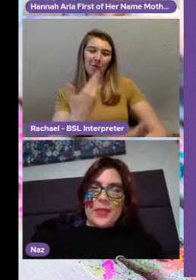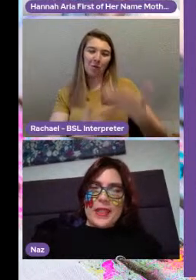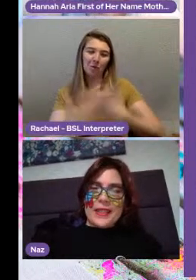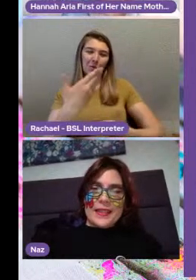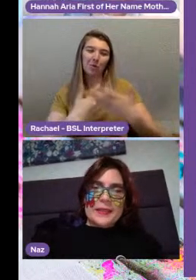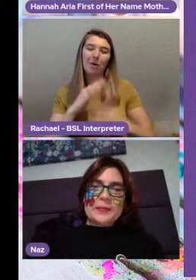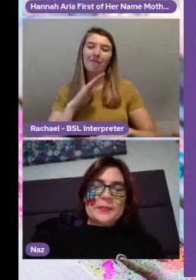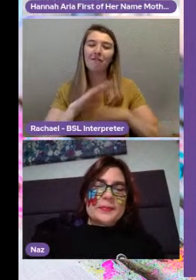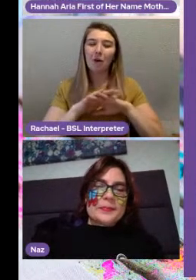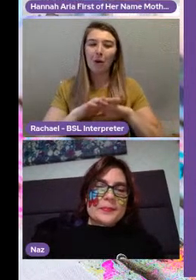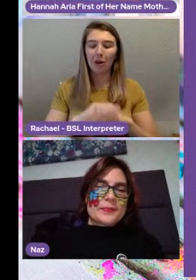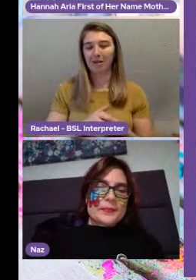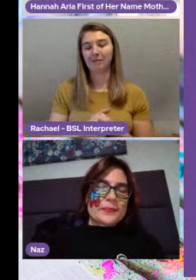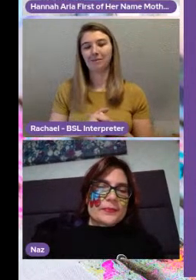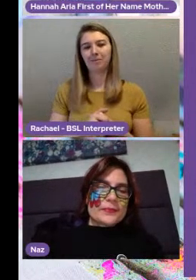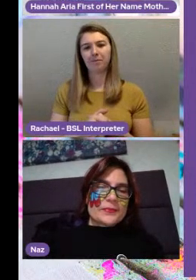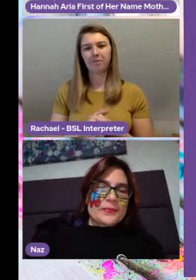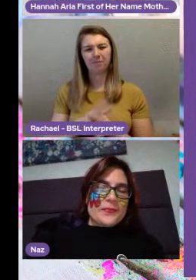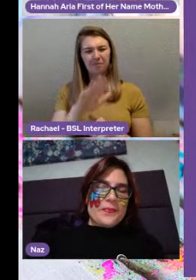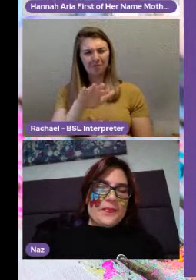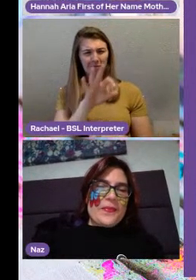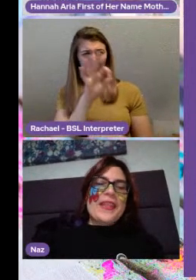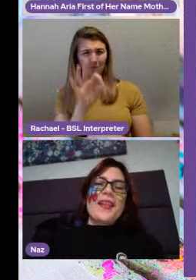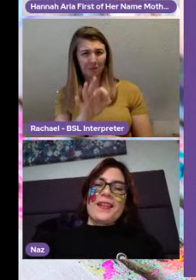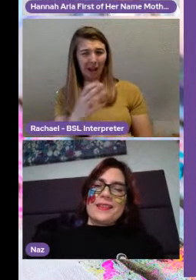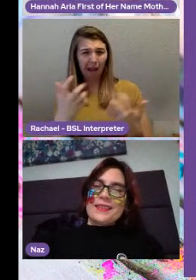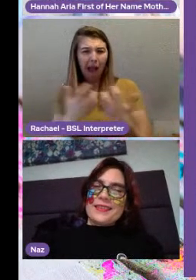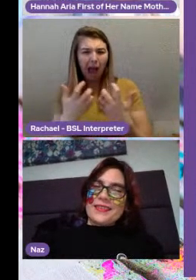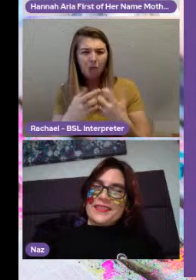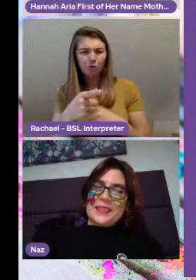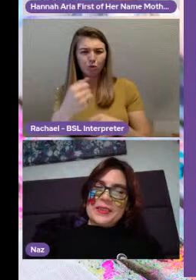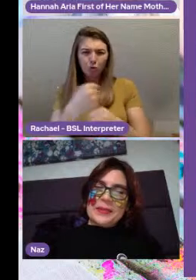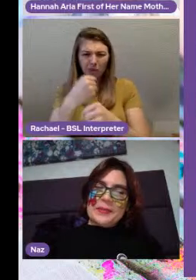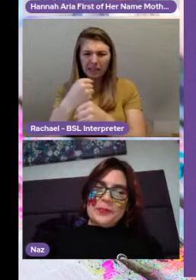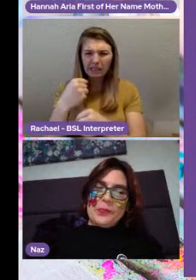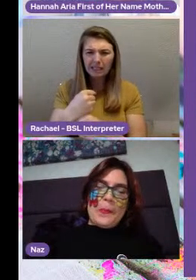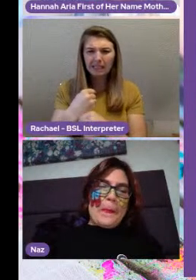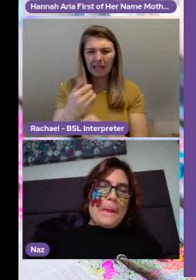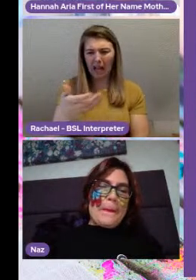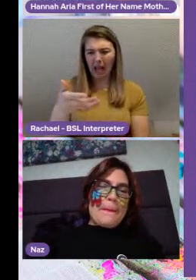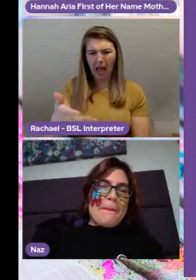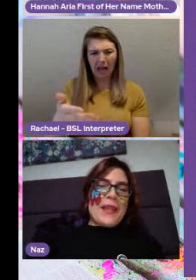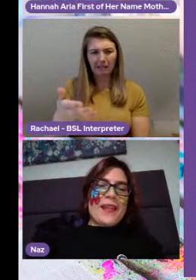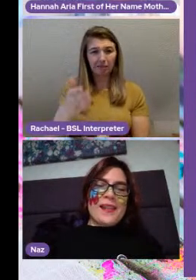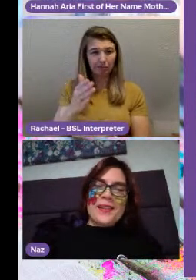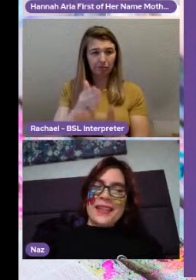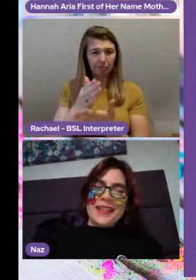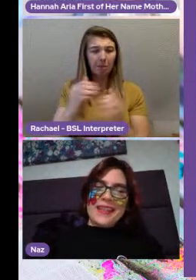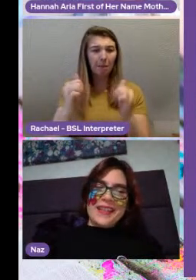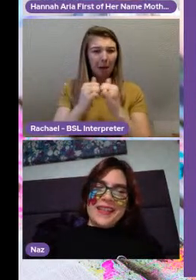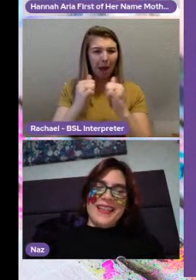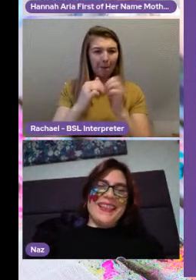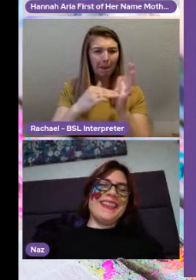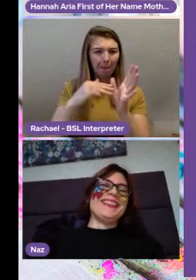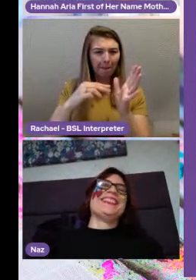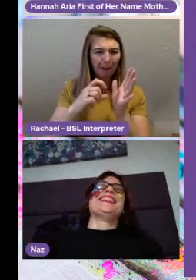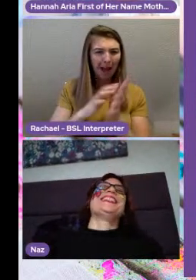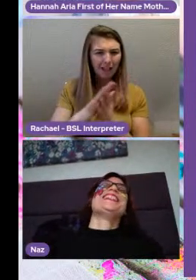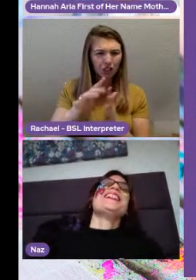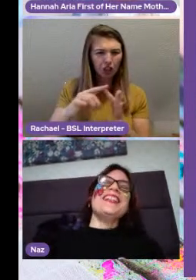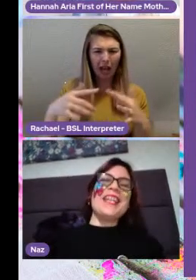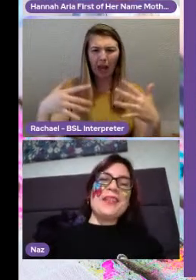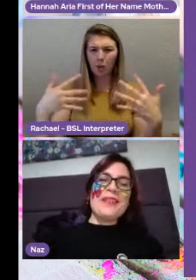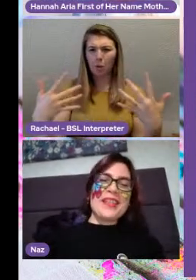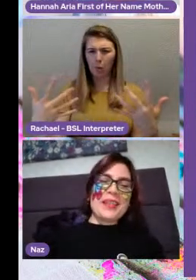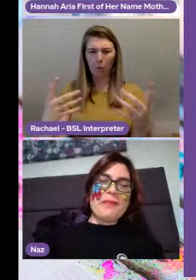But how did you actually make the hands? Because I was also trying to work out, how is it paper mache, is it rubber gloves? Okay. How